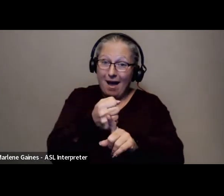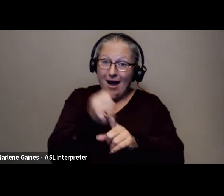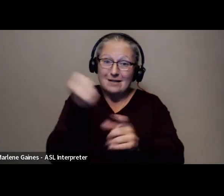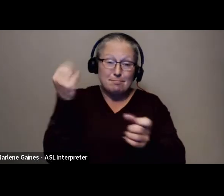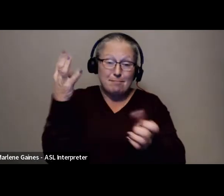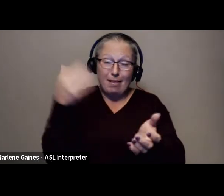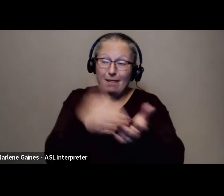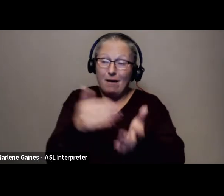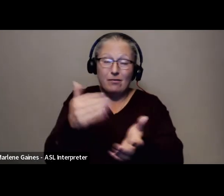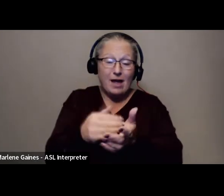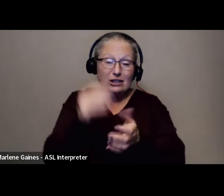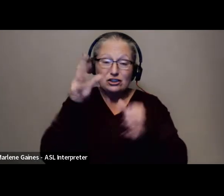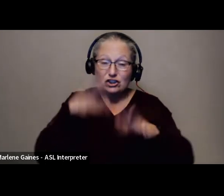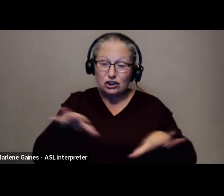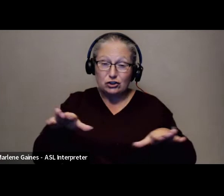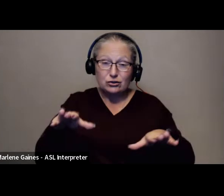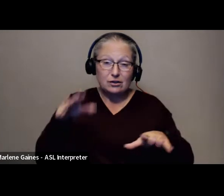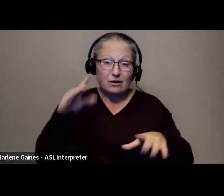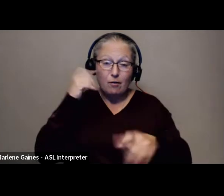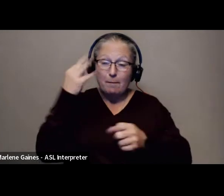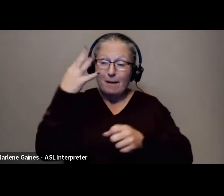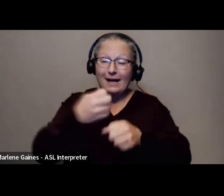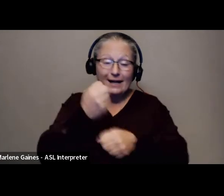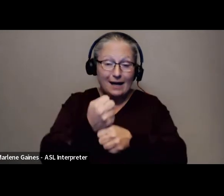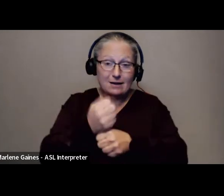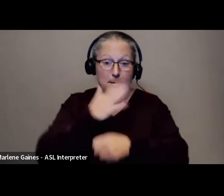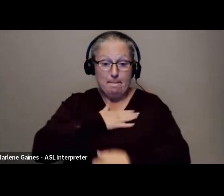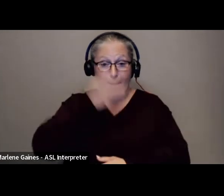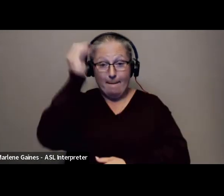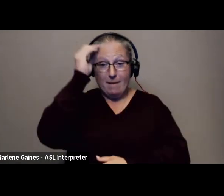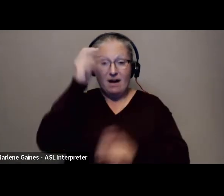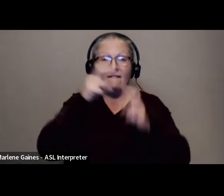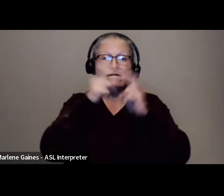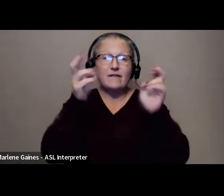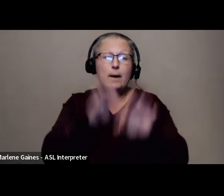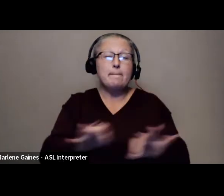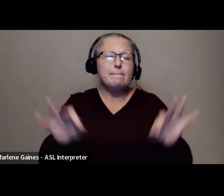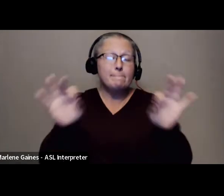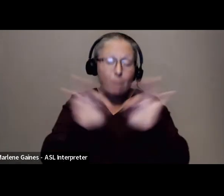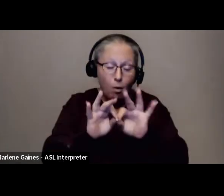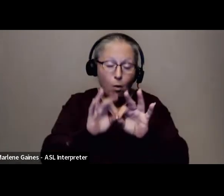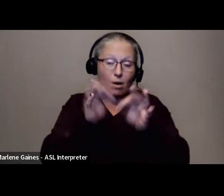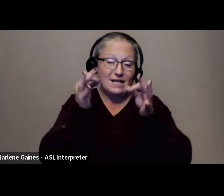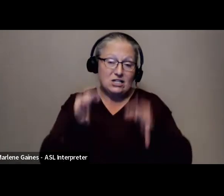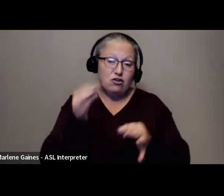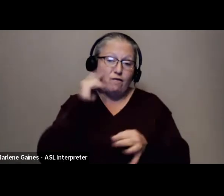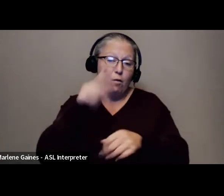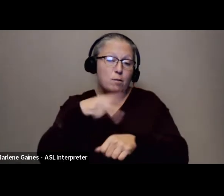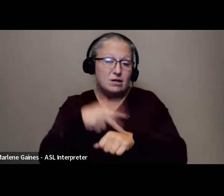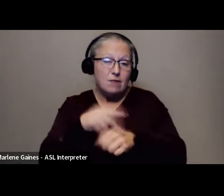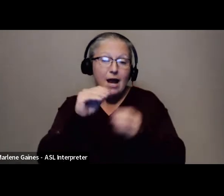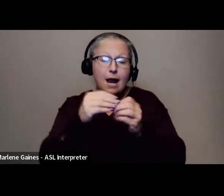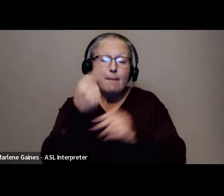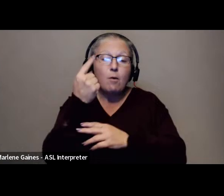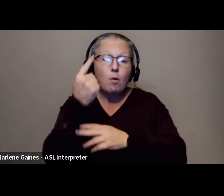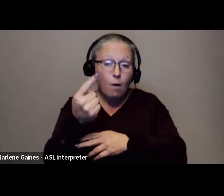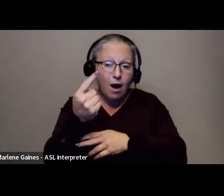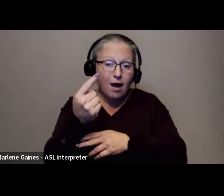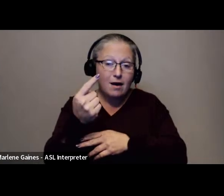over the years. And so in my opinion, it is the most important decisions that principals make. It is the number